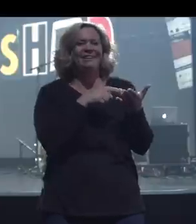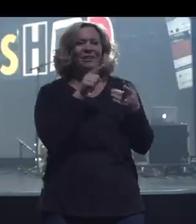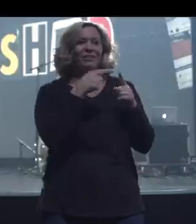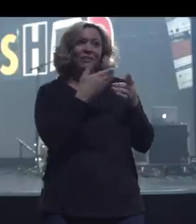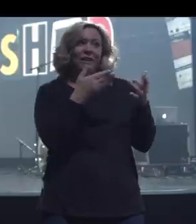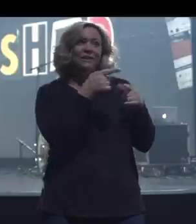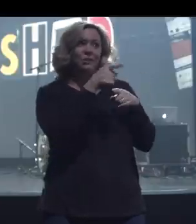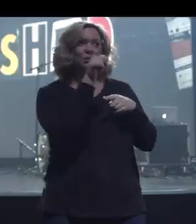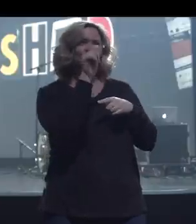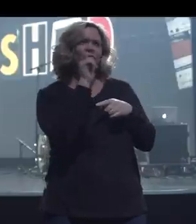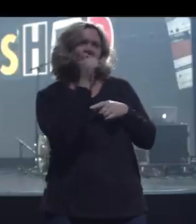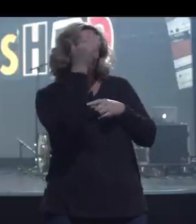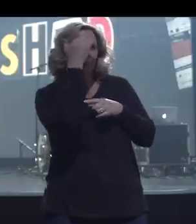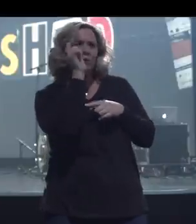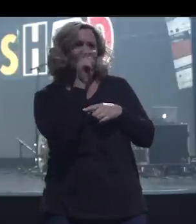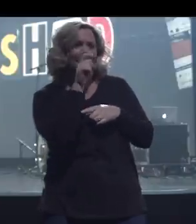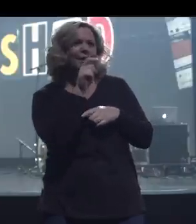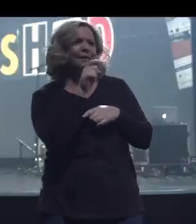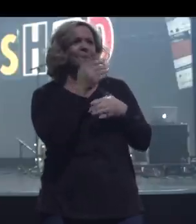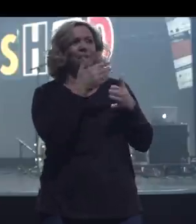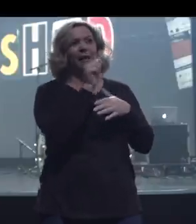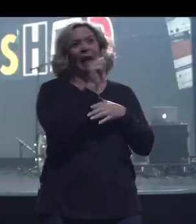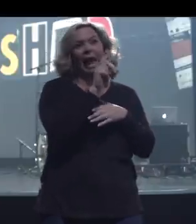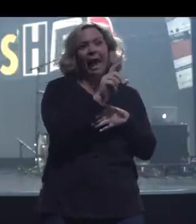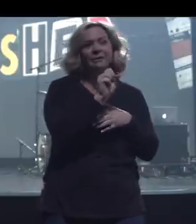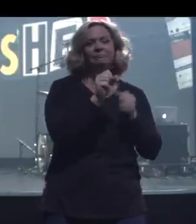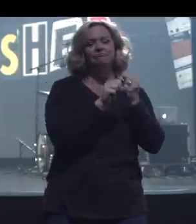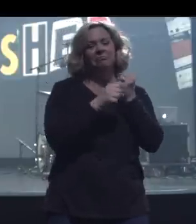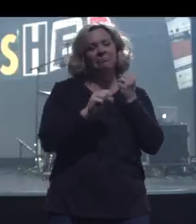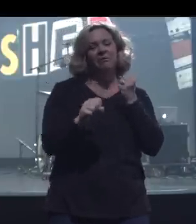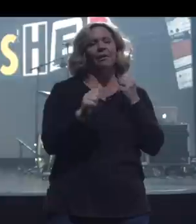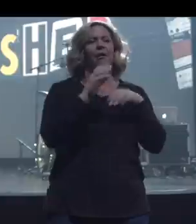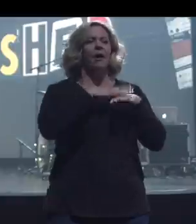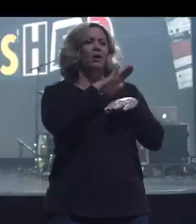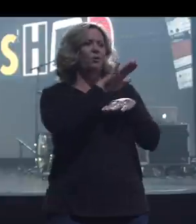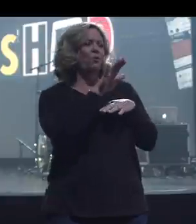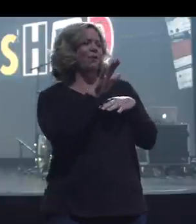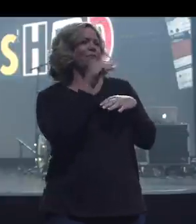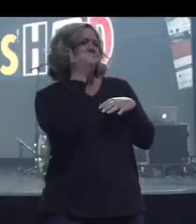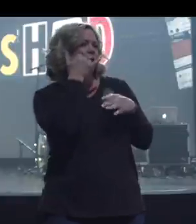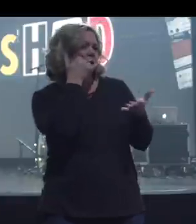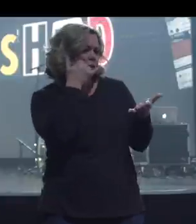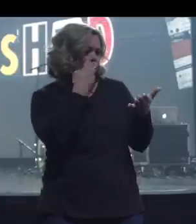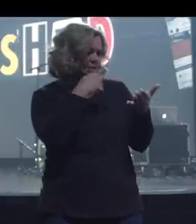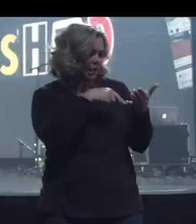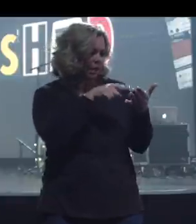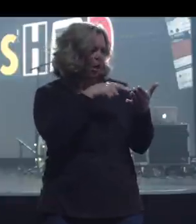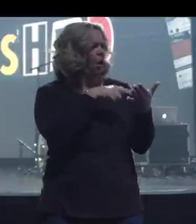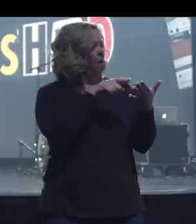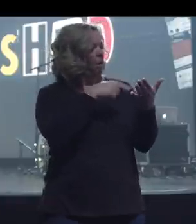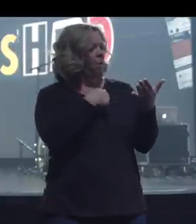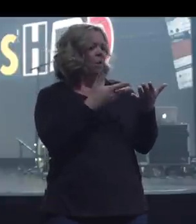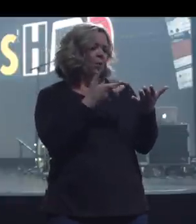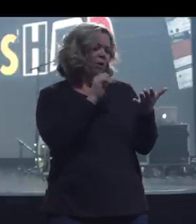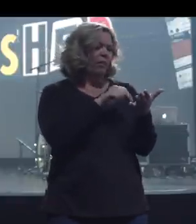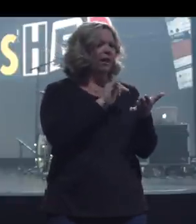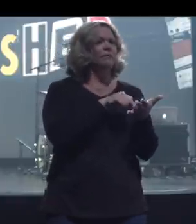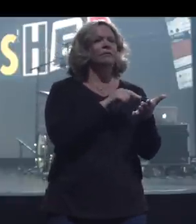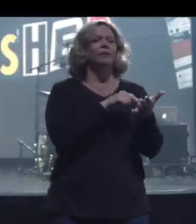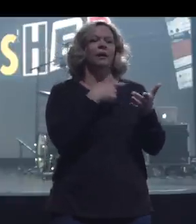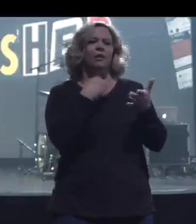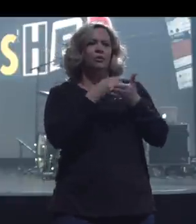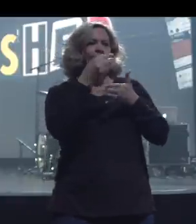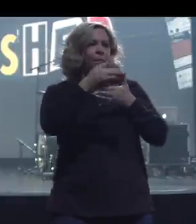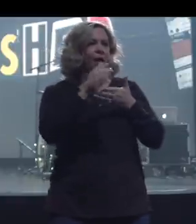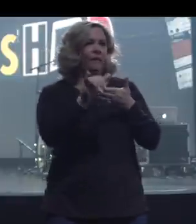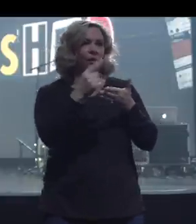crazy. Could you imagine if, like, ads on your social media for things you didn't even know you needed showed up? And then every single time you purchase something,